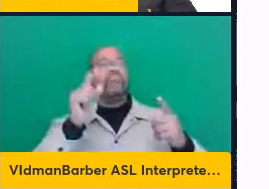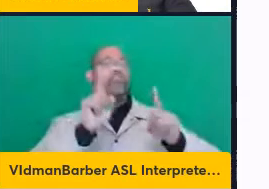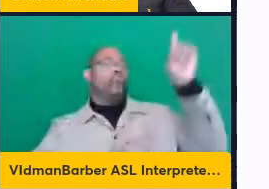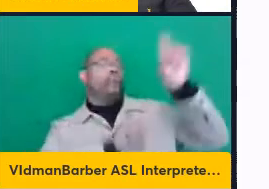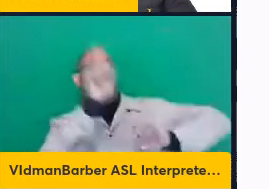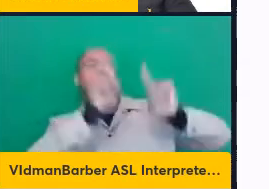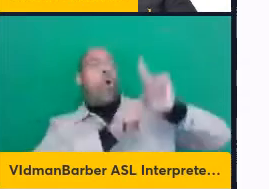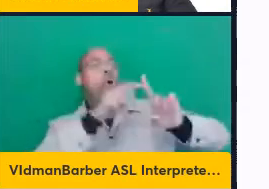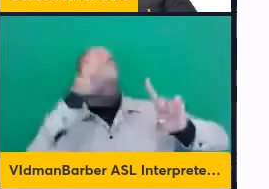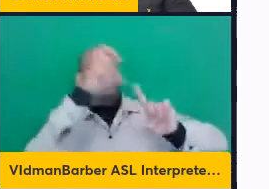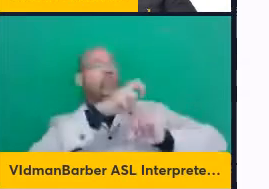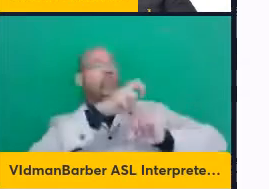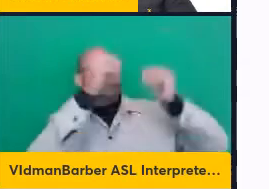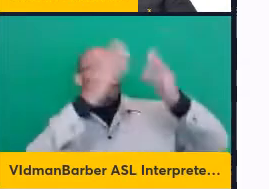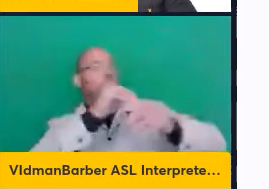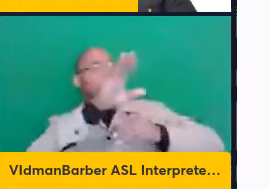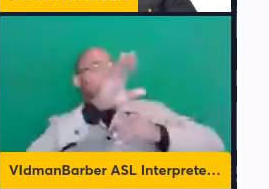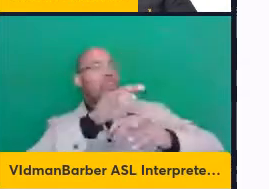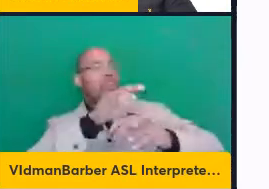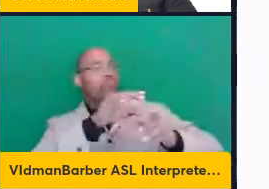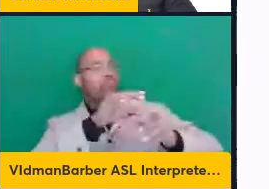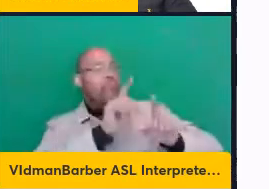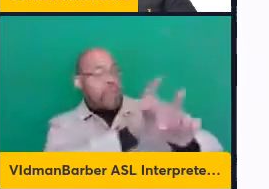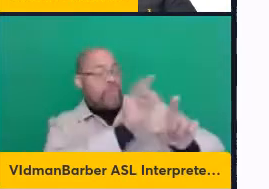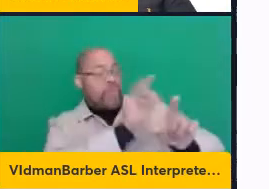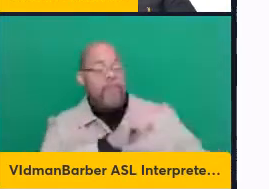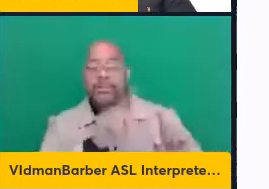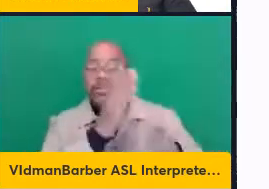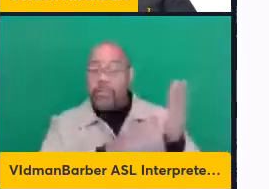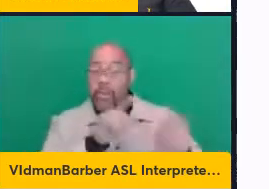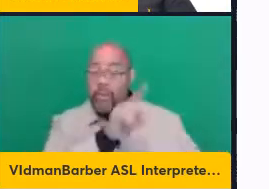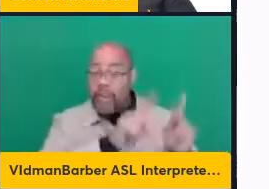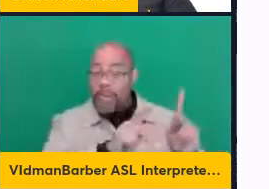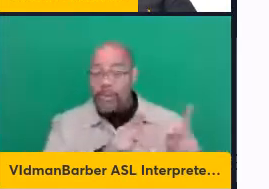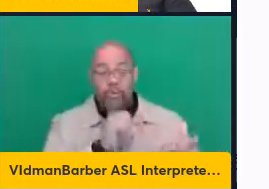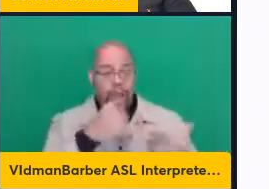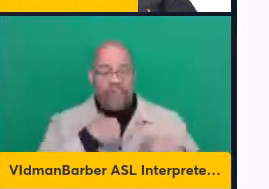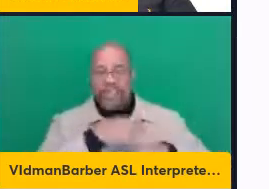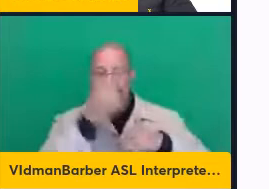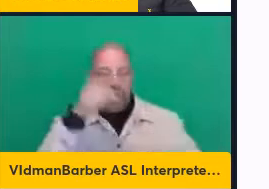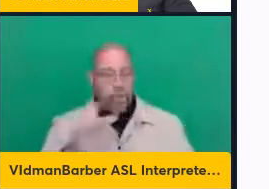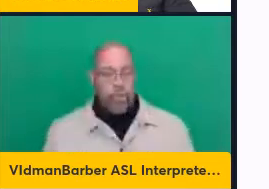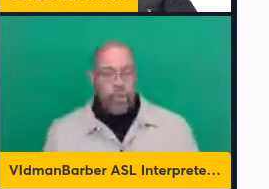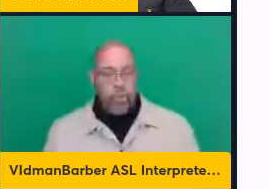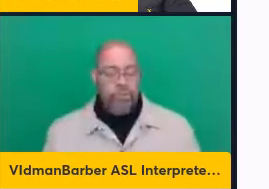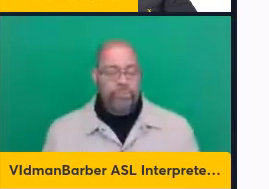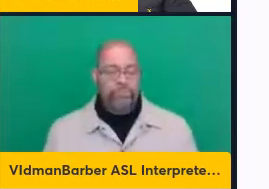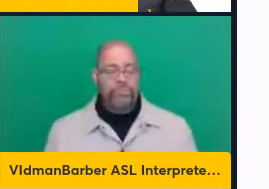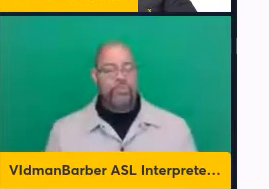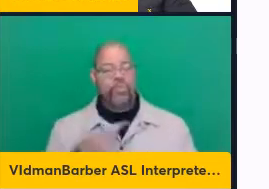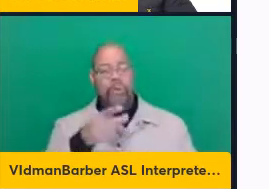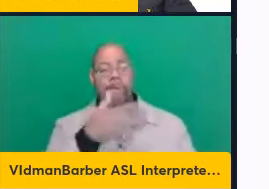superstar professor in their university, but some of these people do not have time for you. So you're better off with